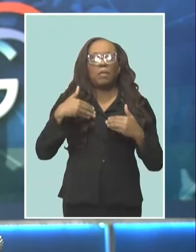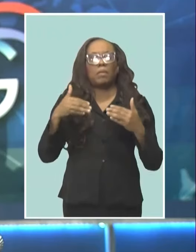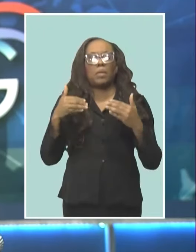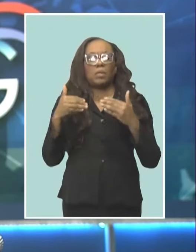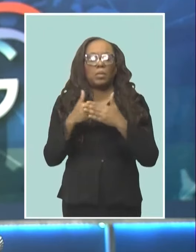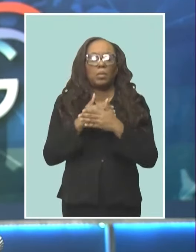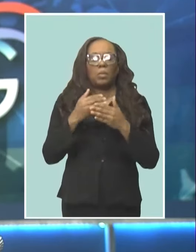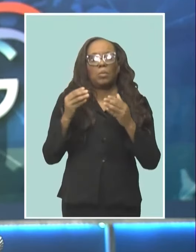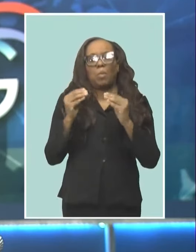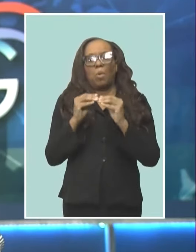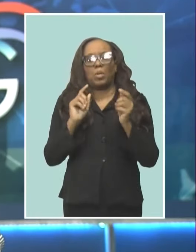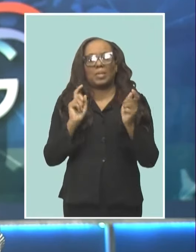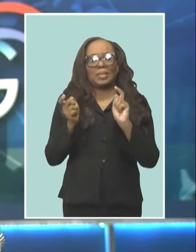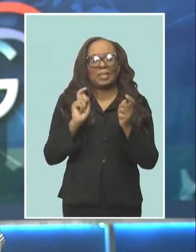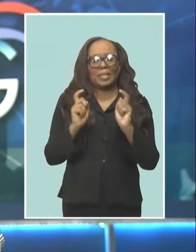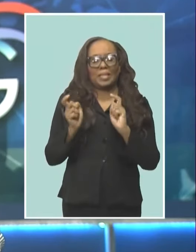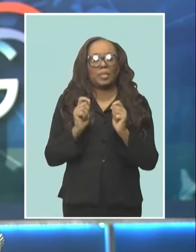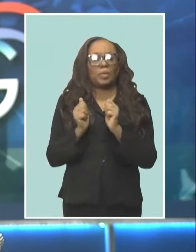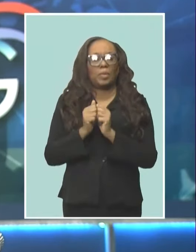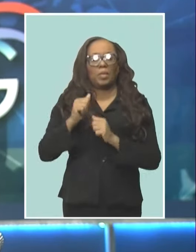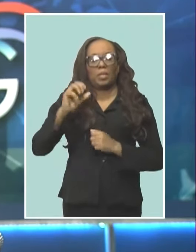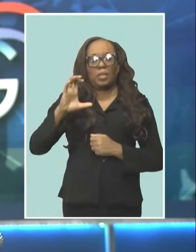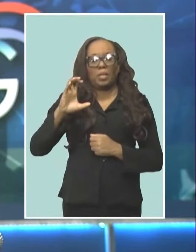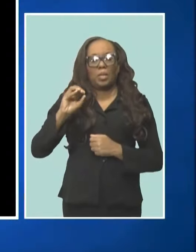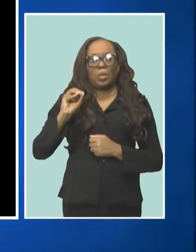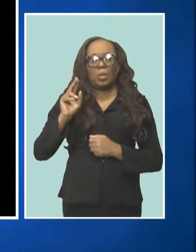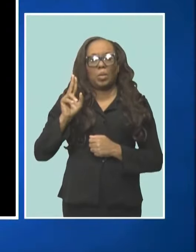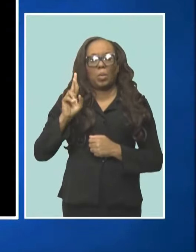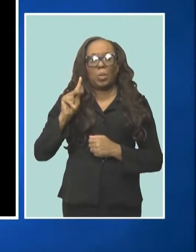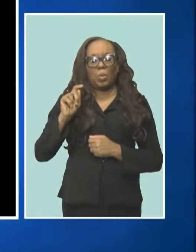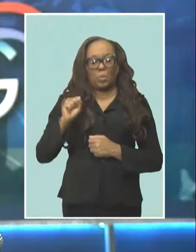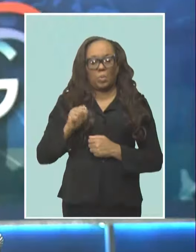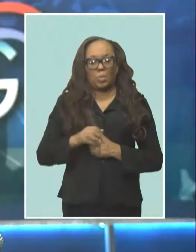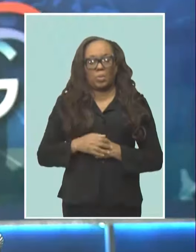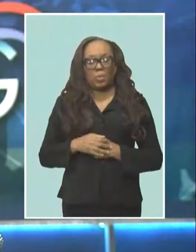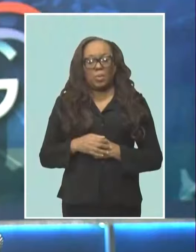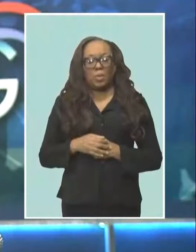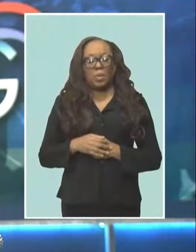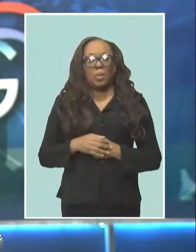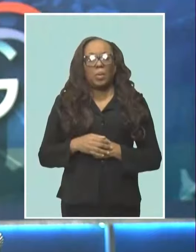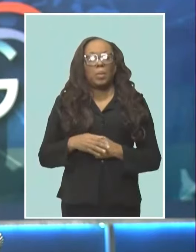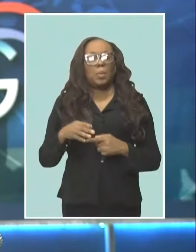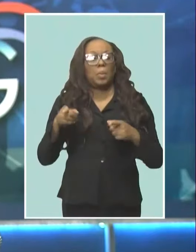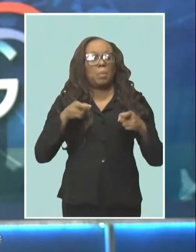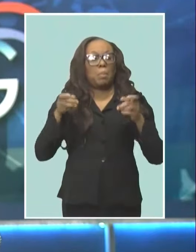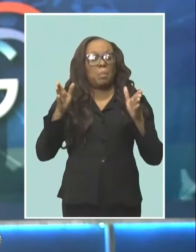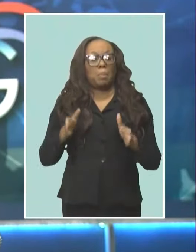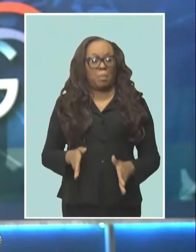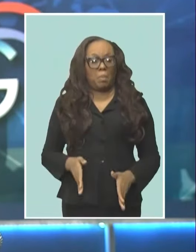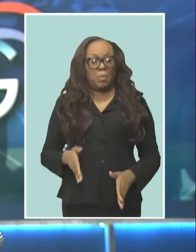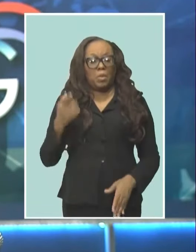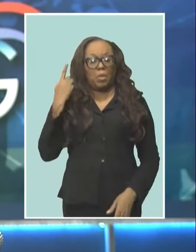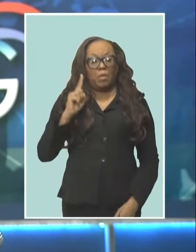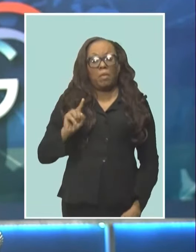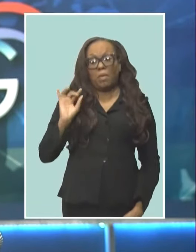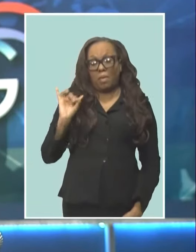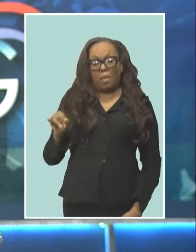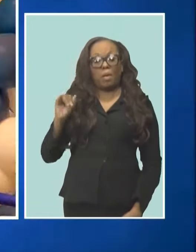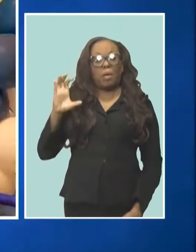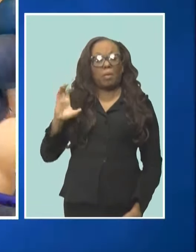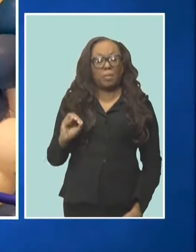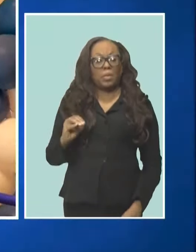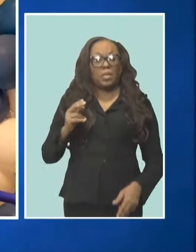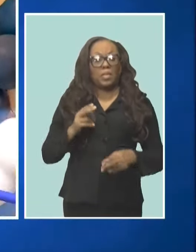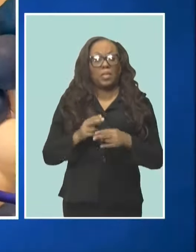throughout the Courts retail chain. This according to Managing Director of Unicomer Barbados Limited, Dr. Tricia Tanis, speaking at